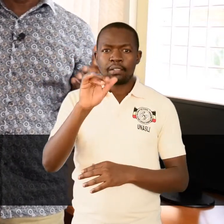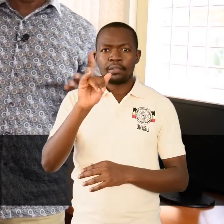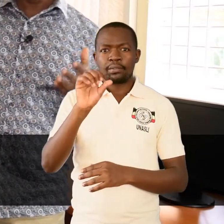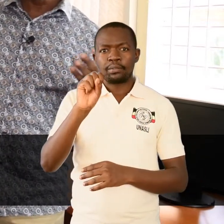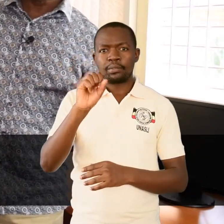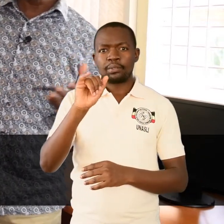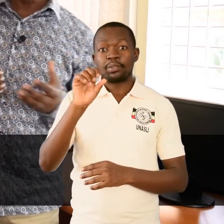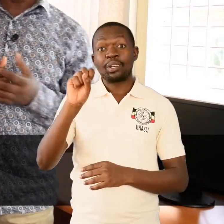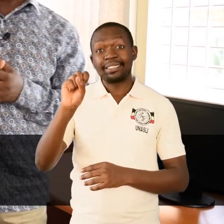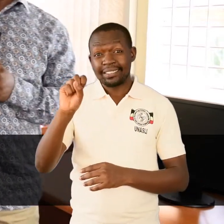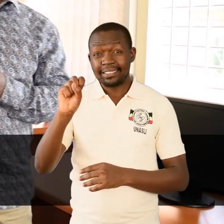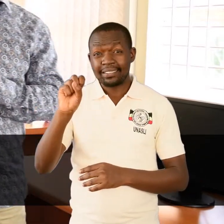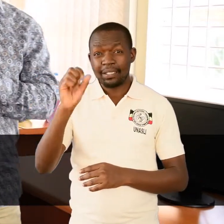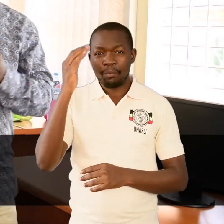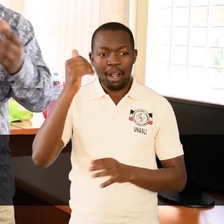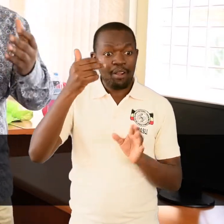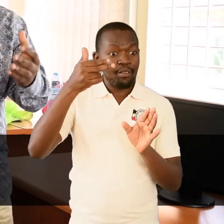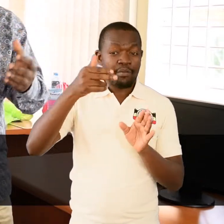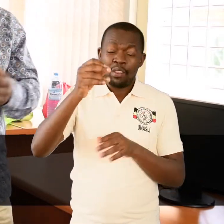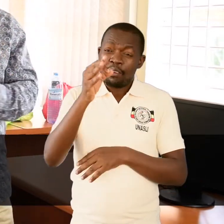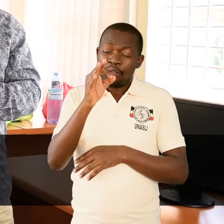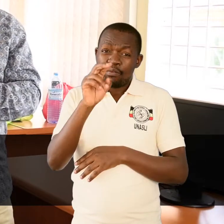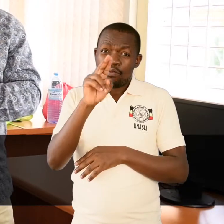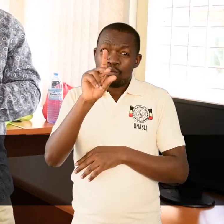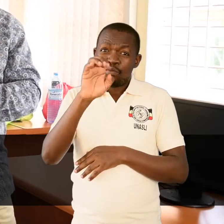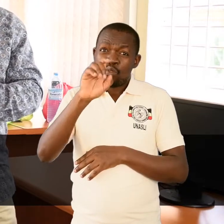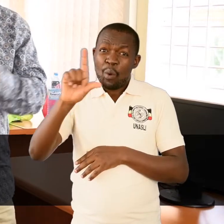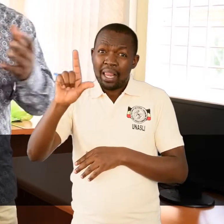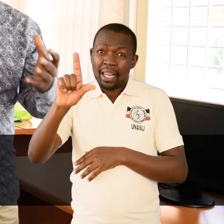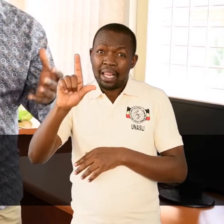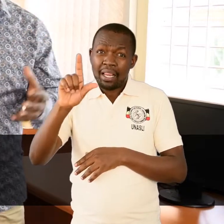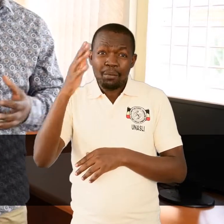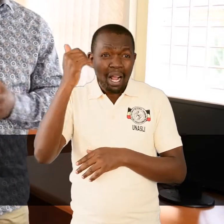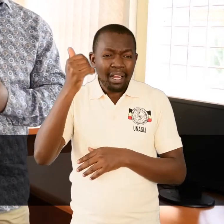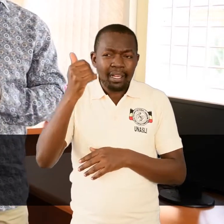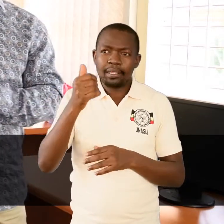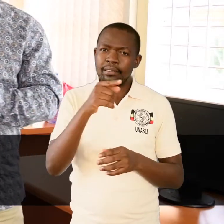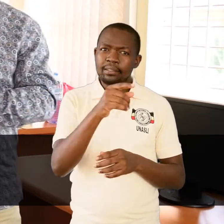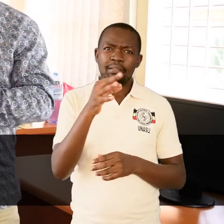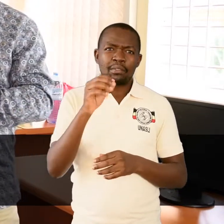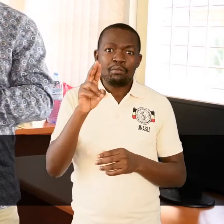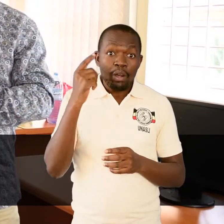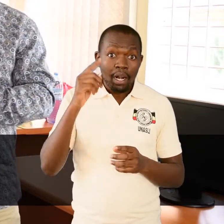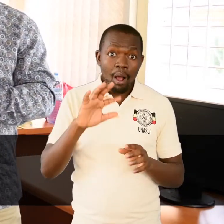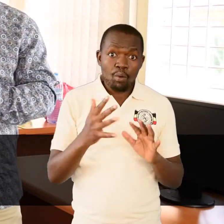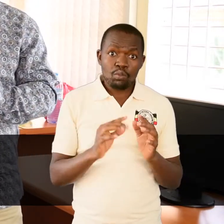because many people failed to get fuel for cooking their meals,